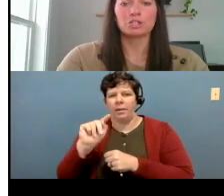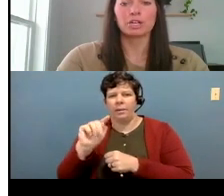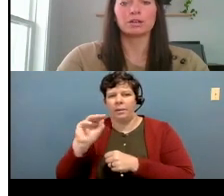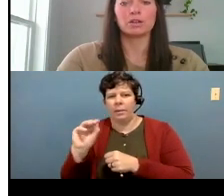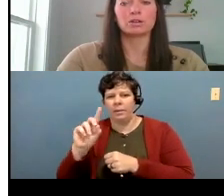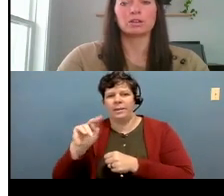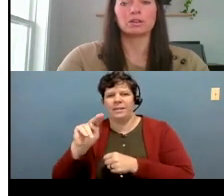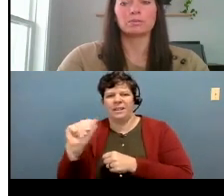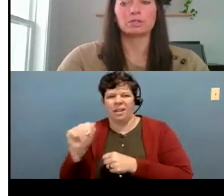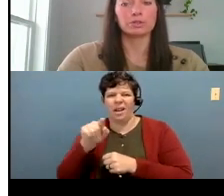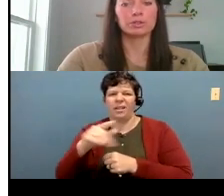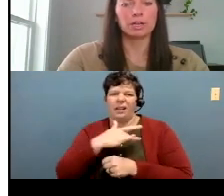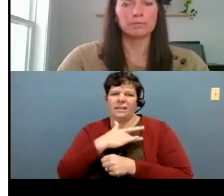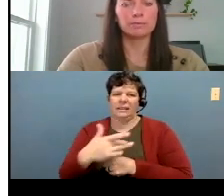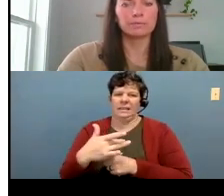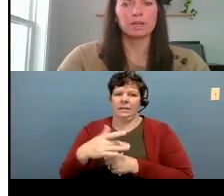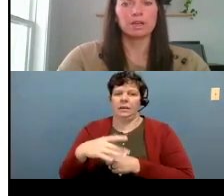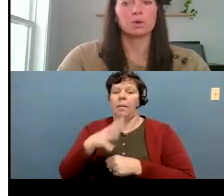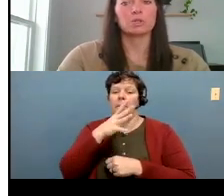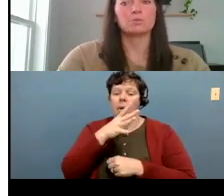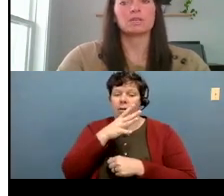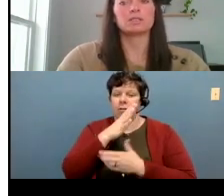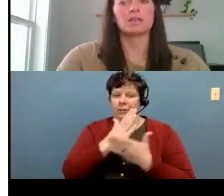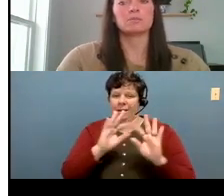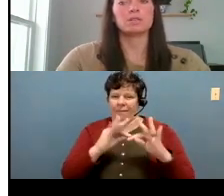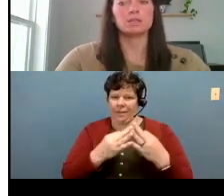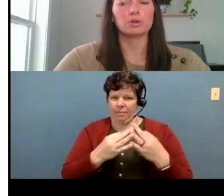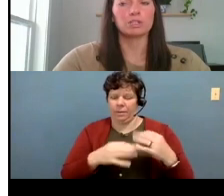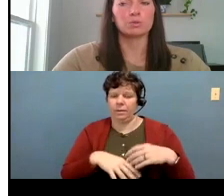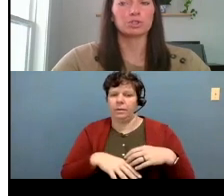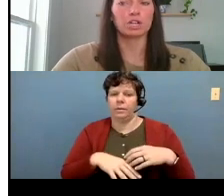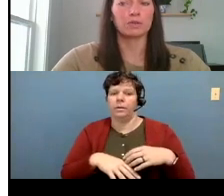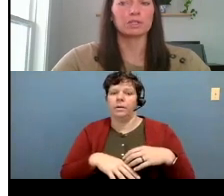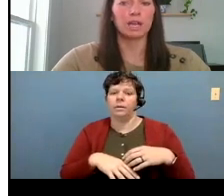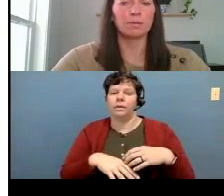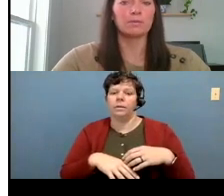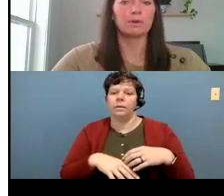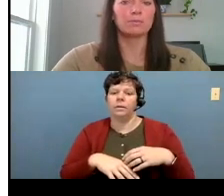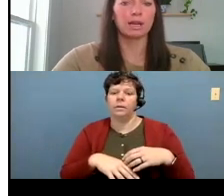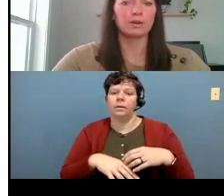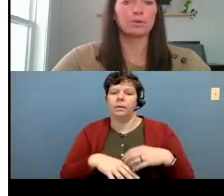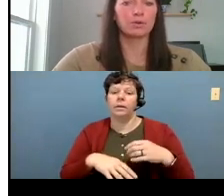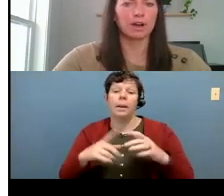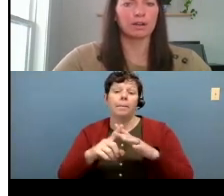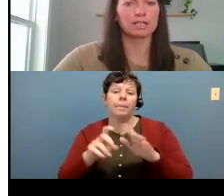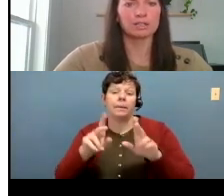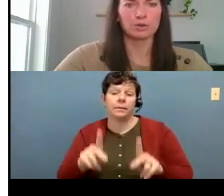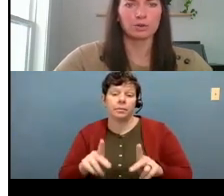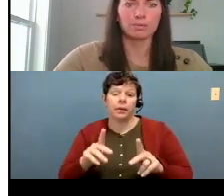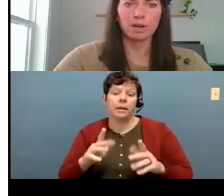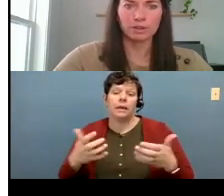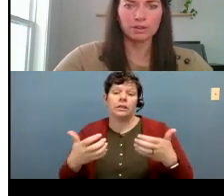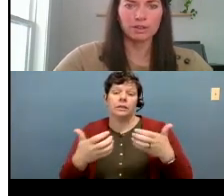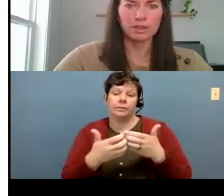is shared along the maternal line, which means that a missing person will share the same MITO profile as his or